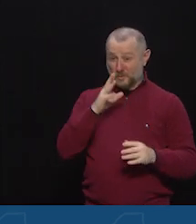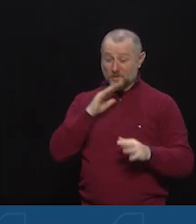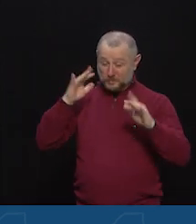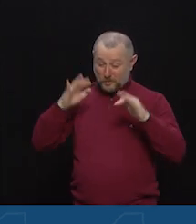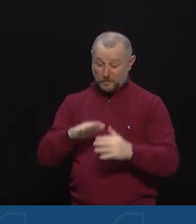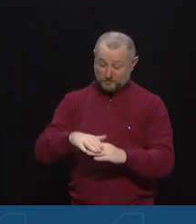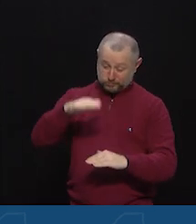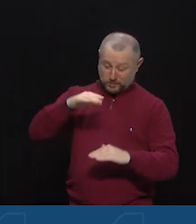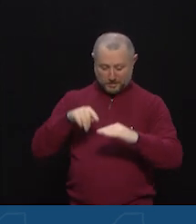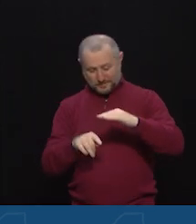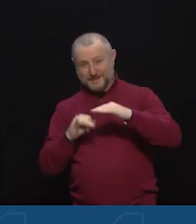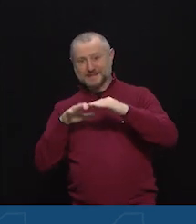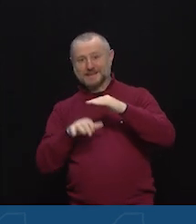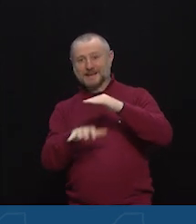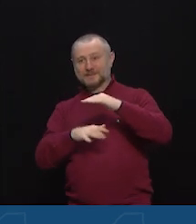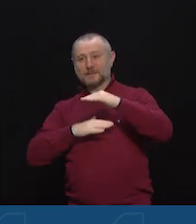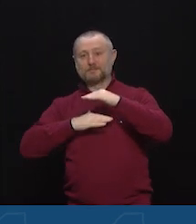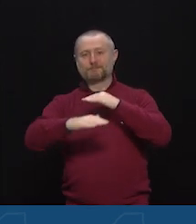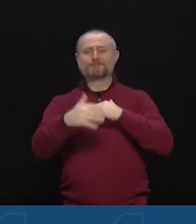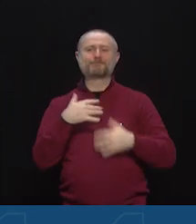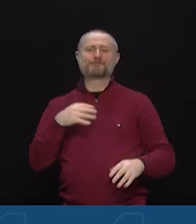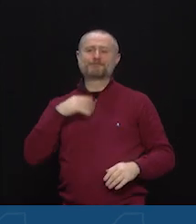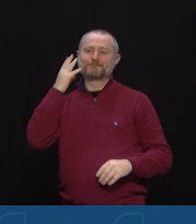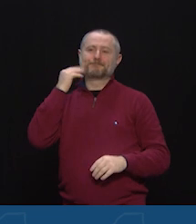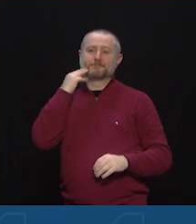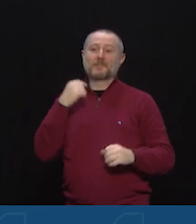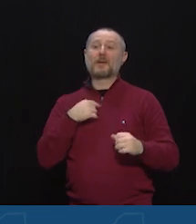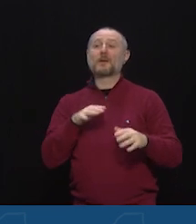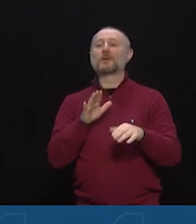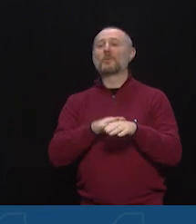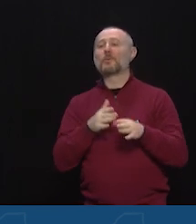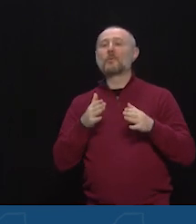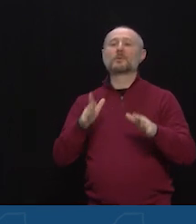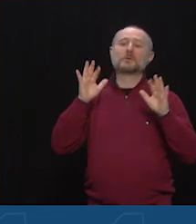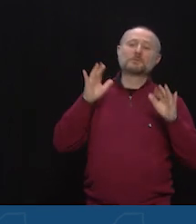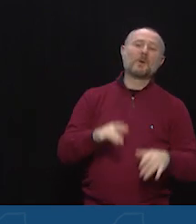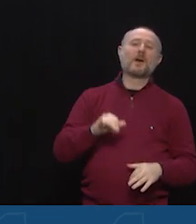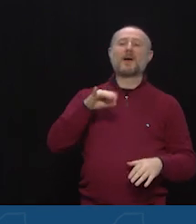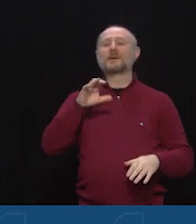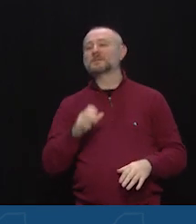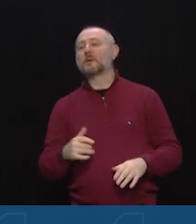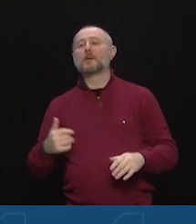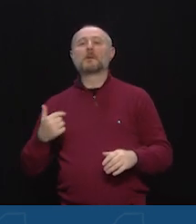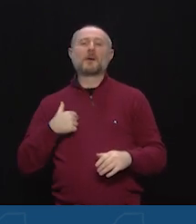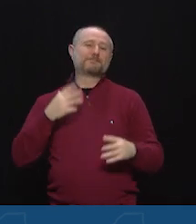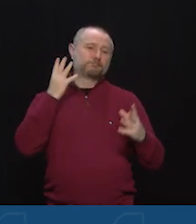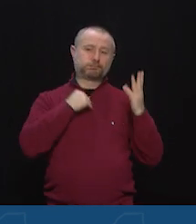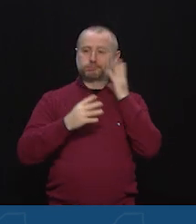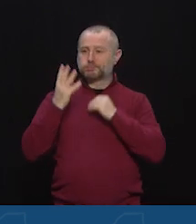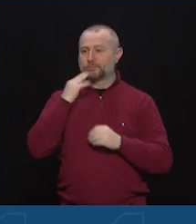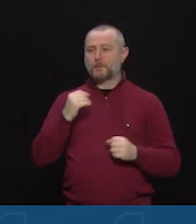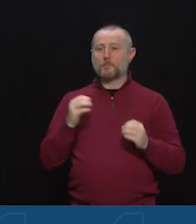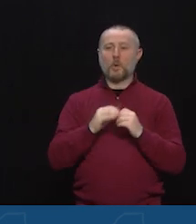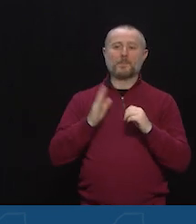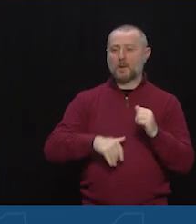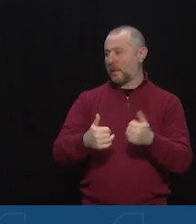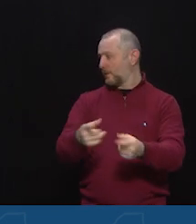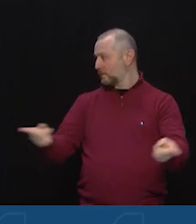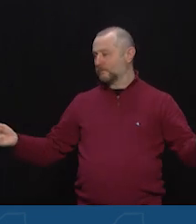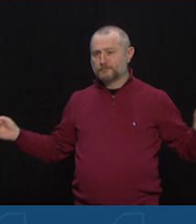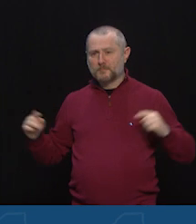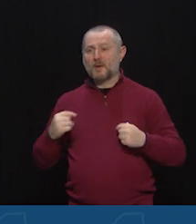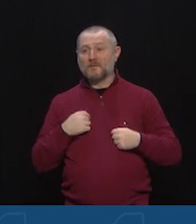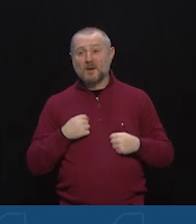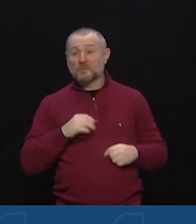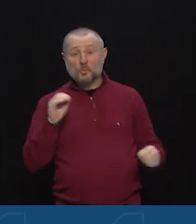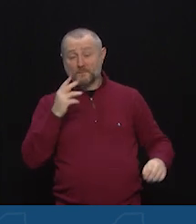me. I've traveled more snow and ice covered roads than any elected official in this state, and it is not a fun experience. I want to make sure everyone